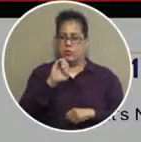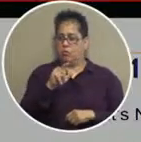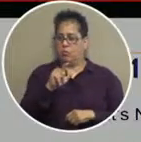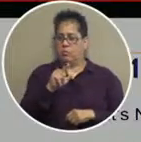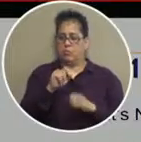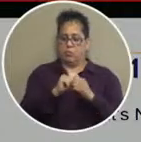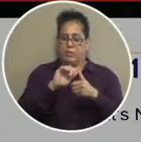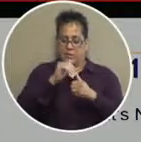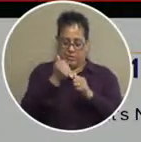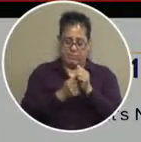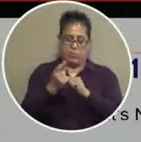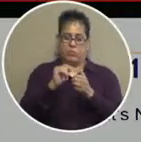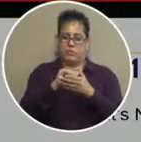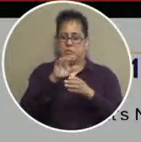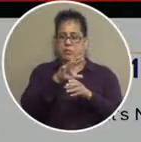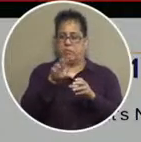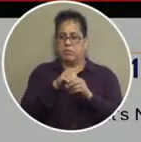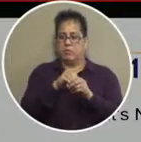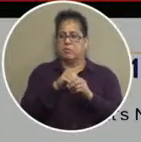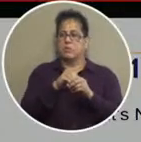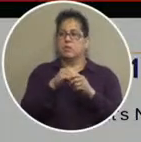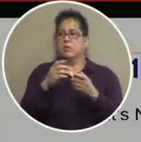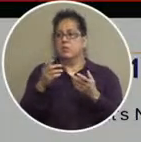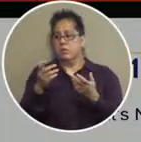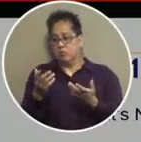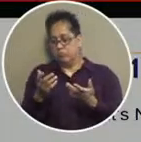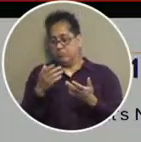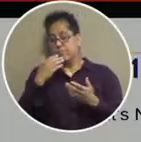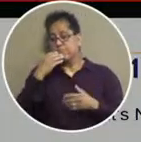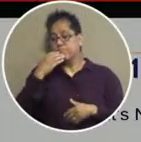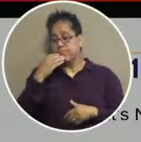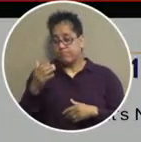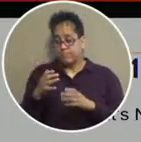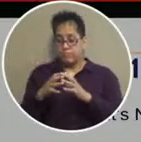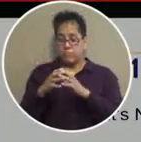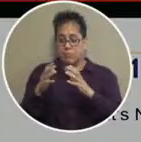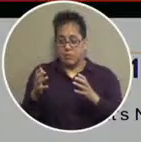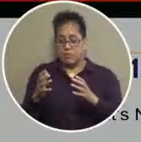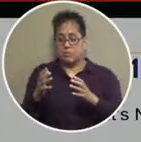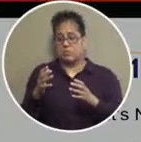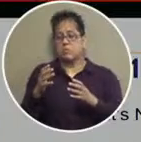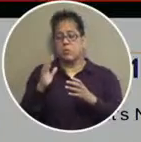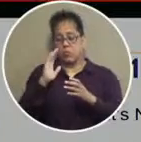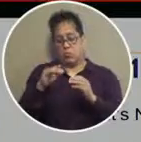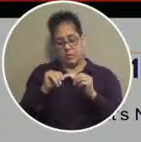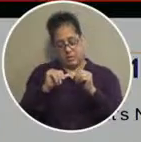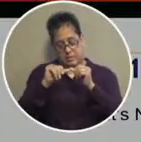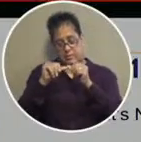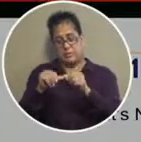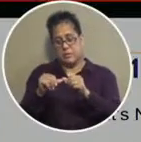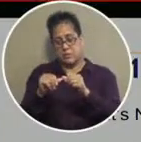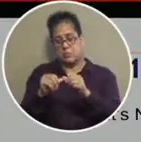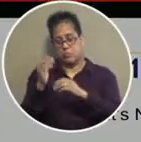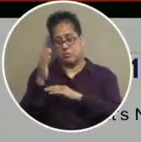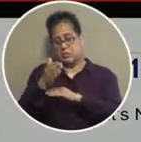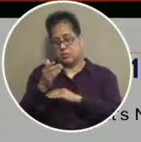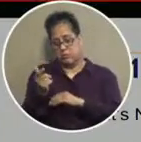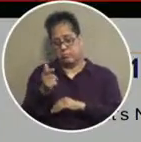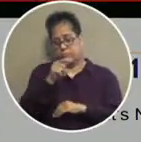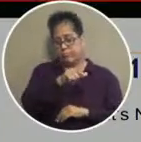our stakeholders. And with that, I thank you very much, and we will continue the